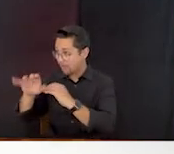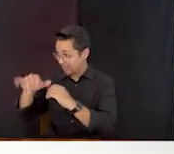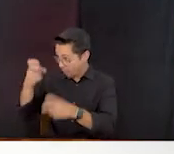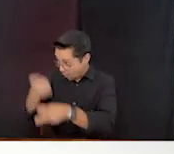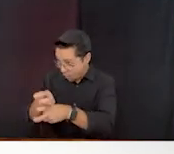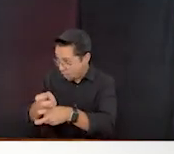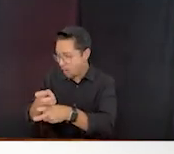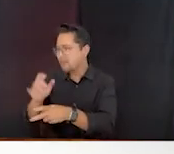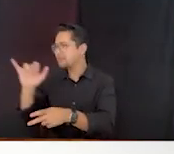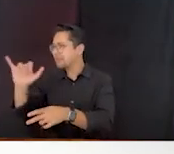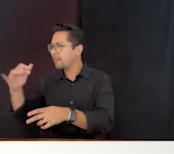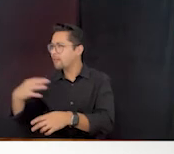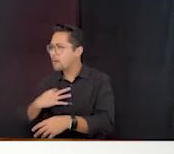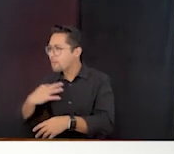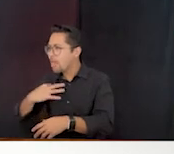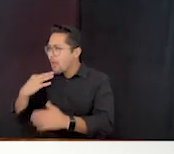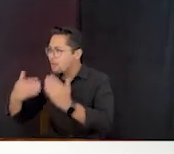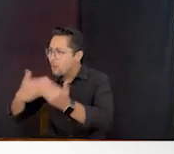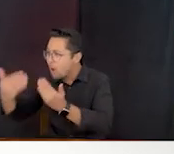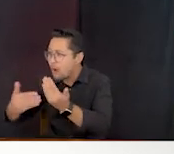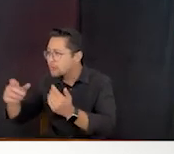in?